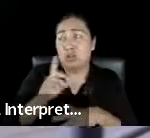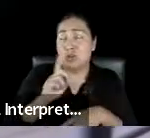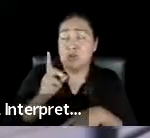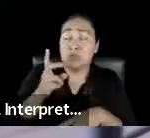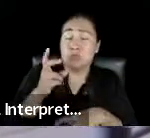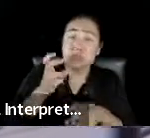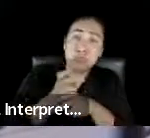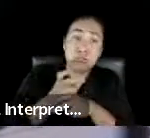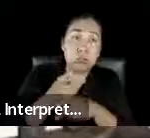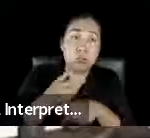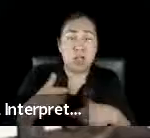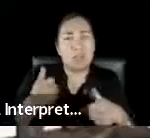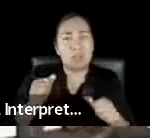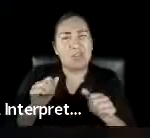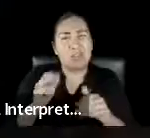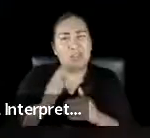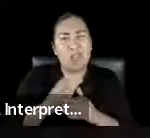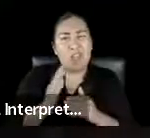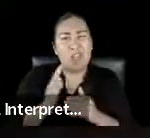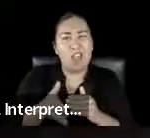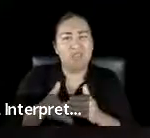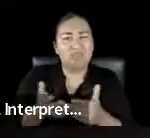I tried to end it all.